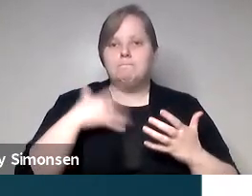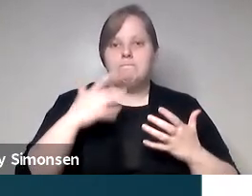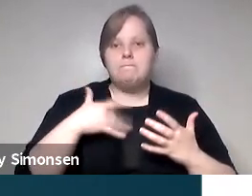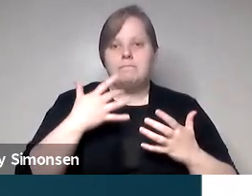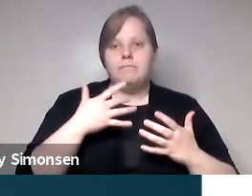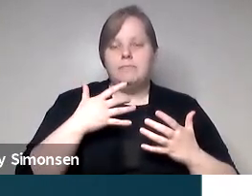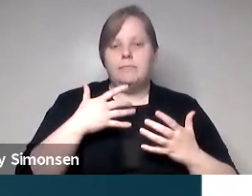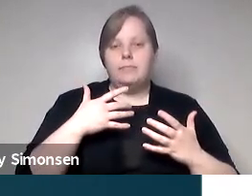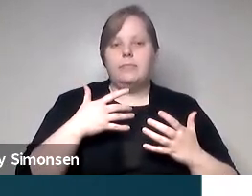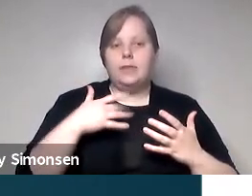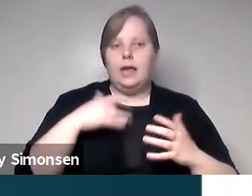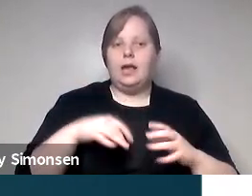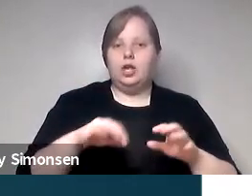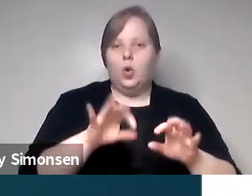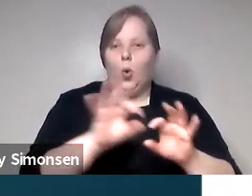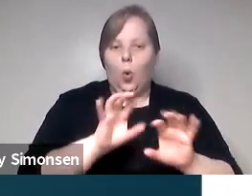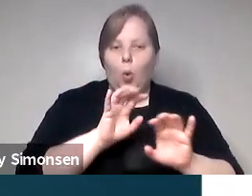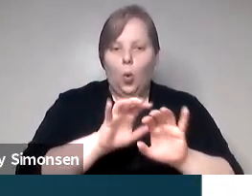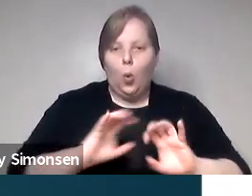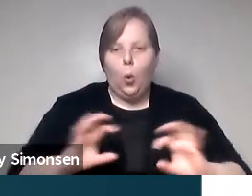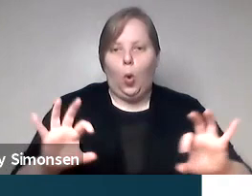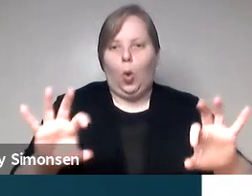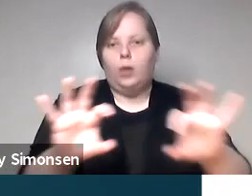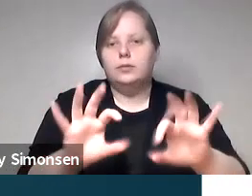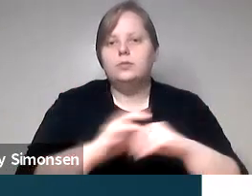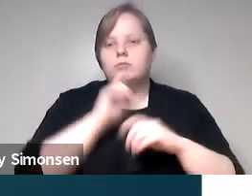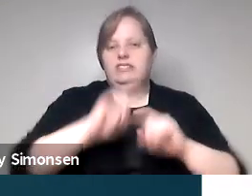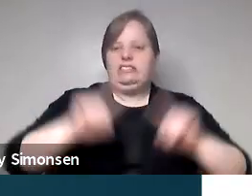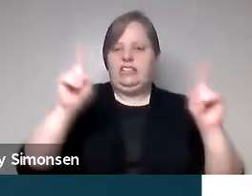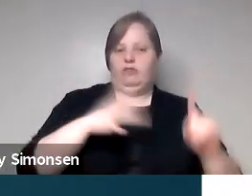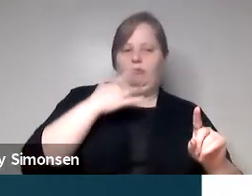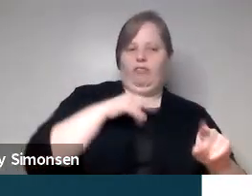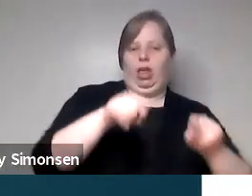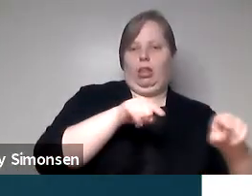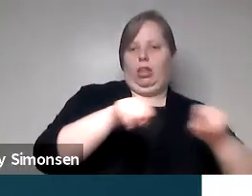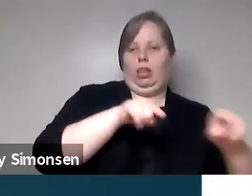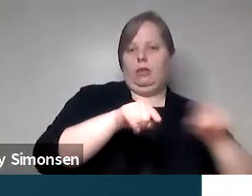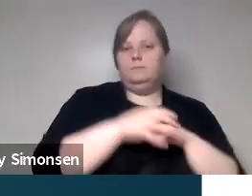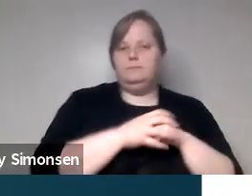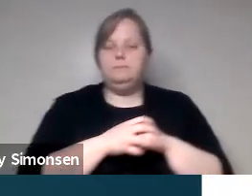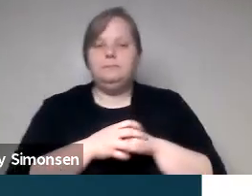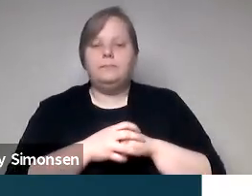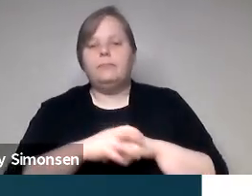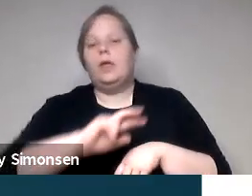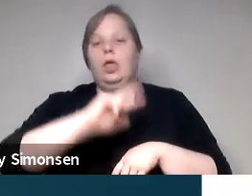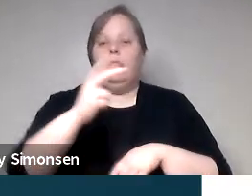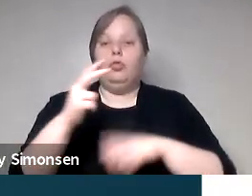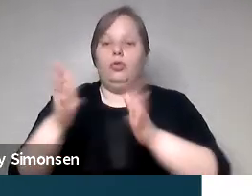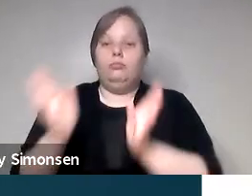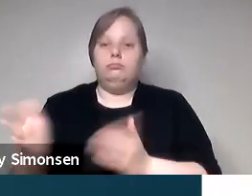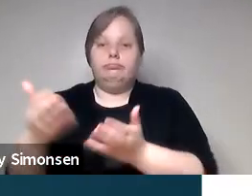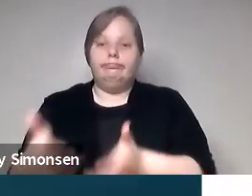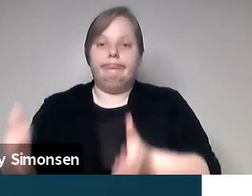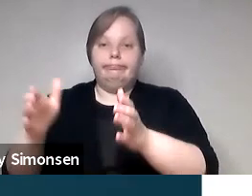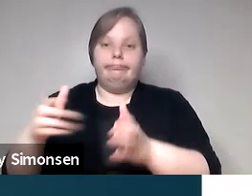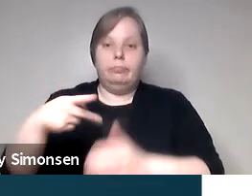basket weave. It has holes in it. It's a very different texture than the first basket. And then we have a third plastic